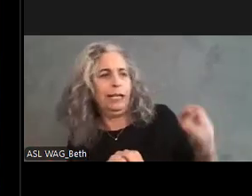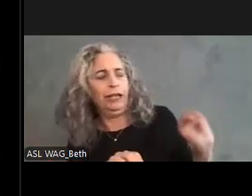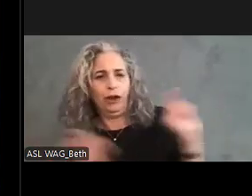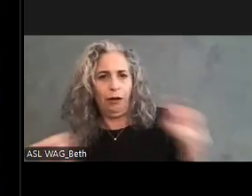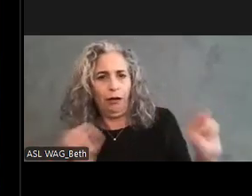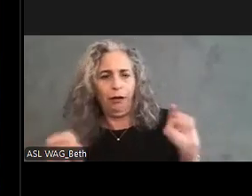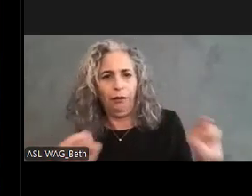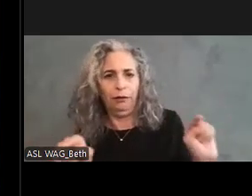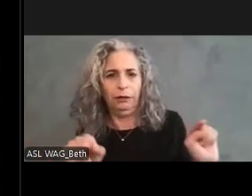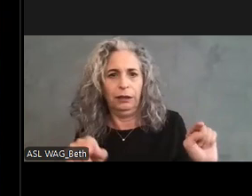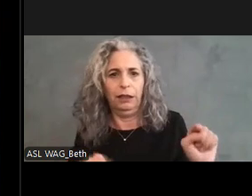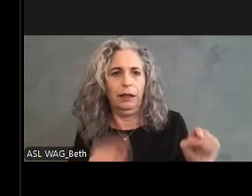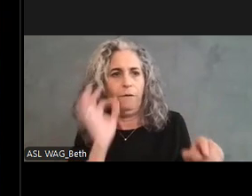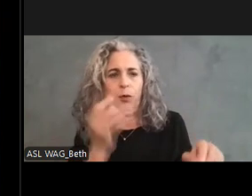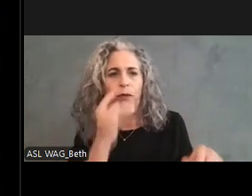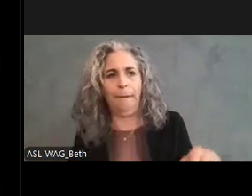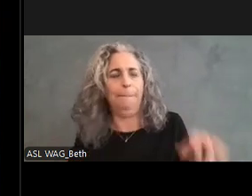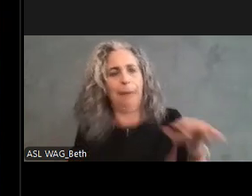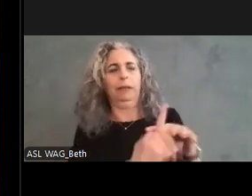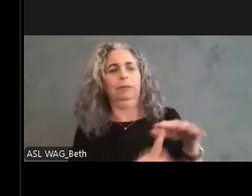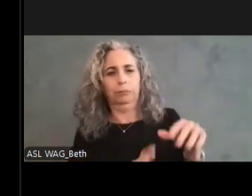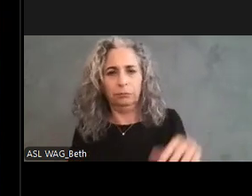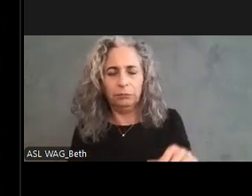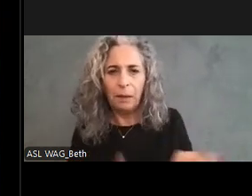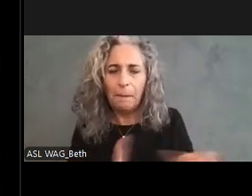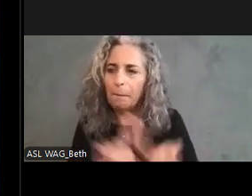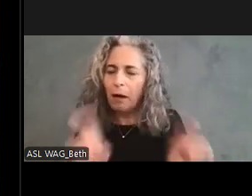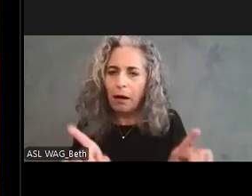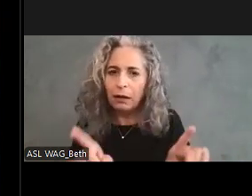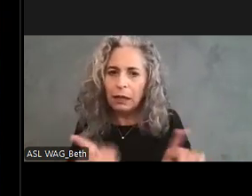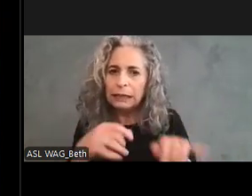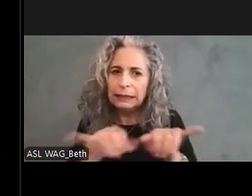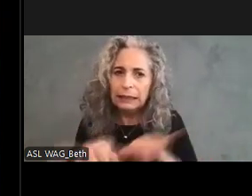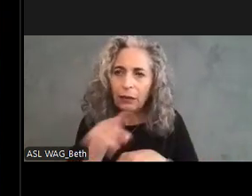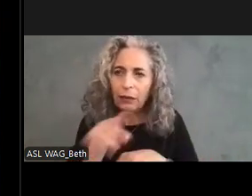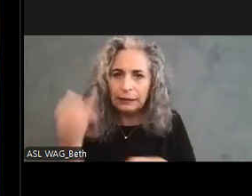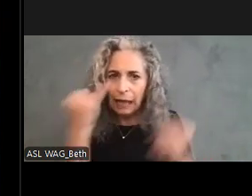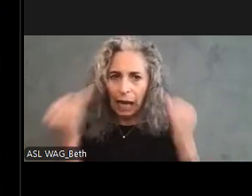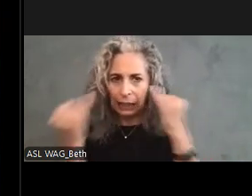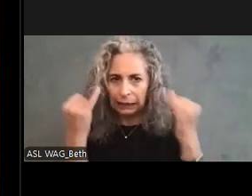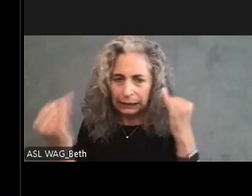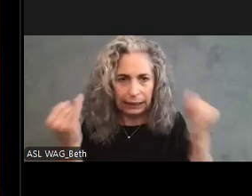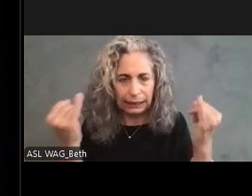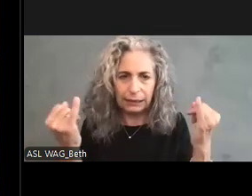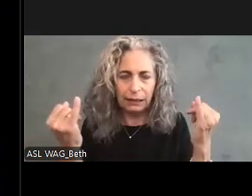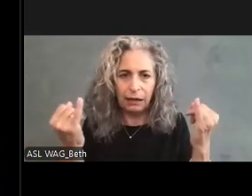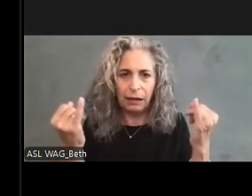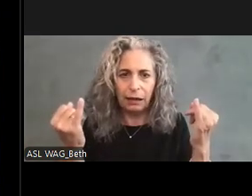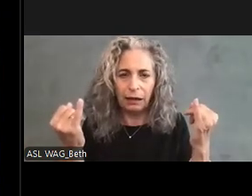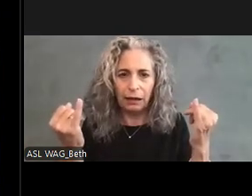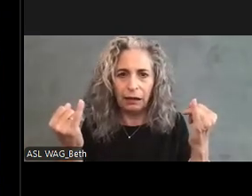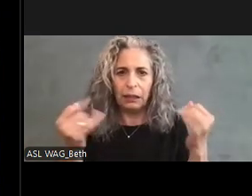pops up. But there are still these ideas of how can we improve